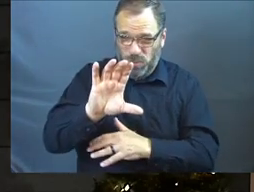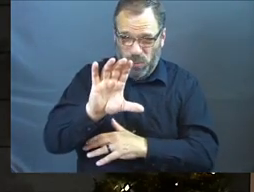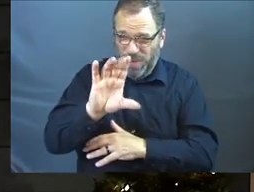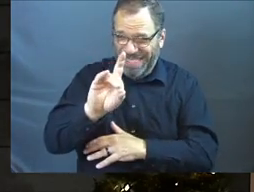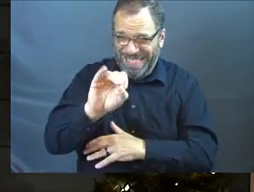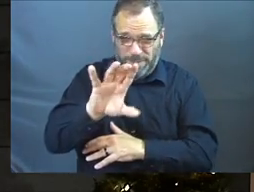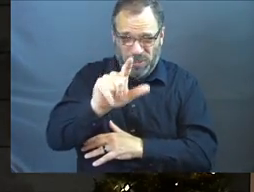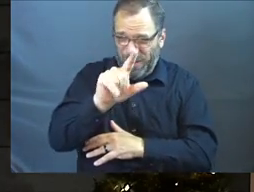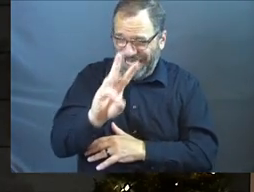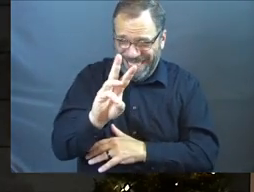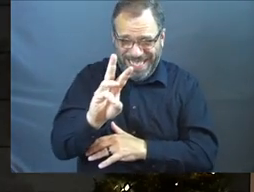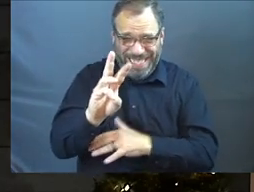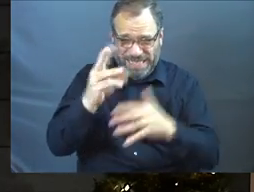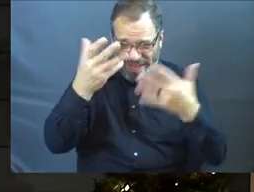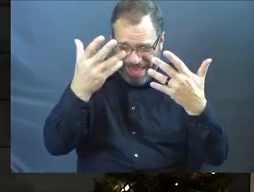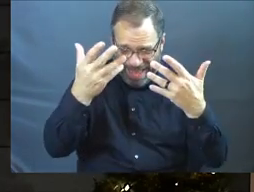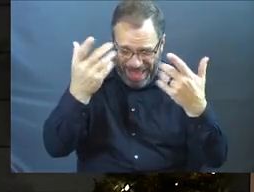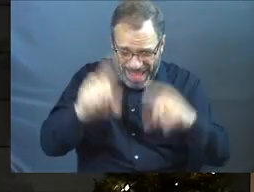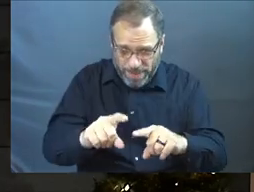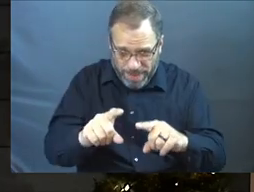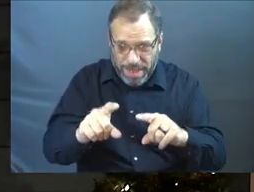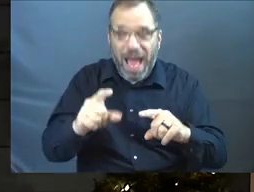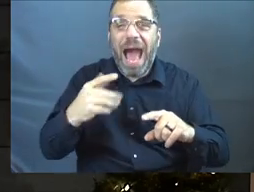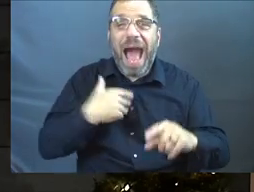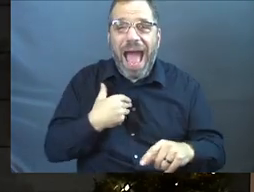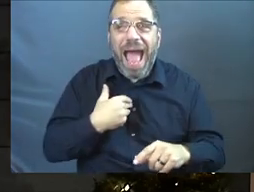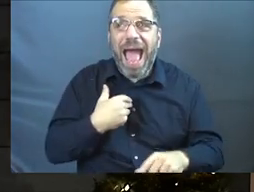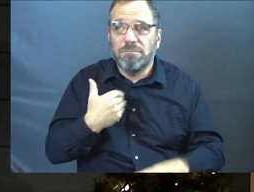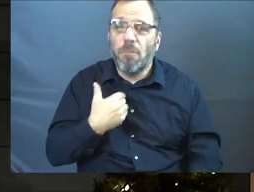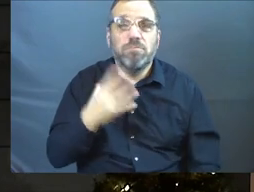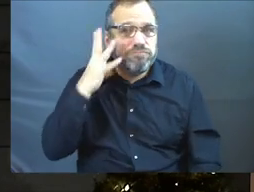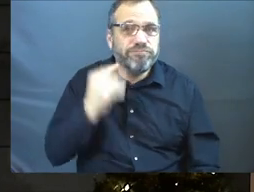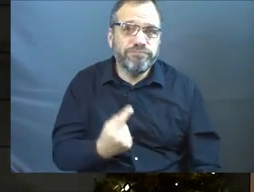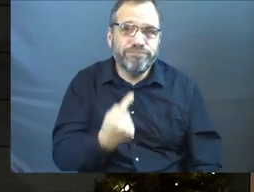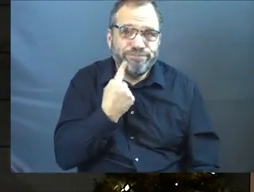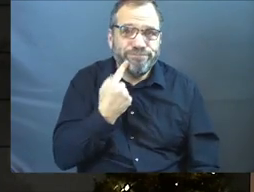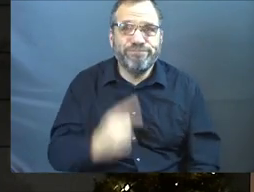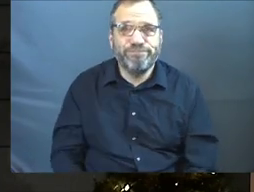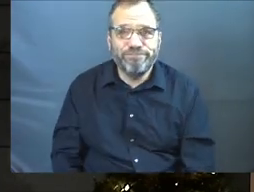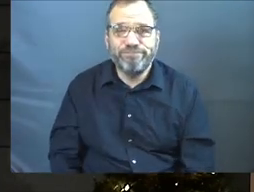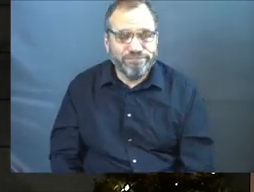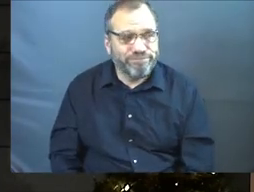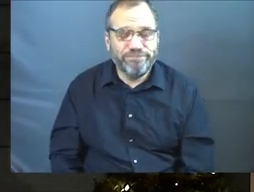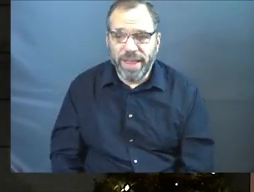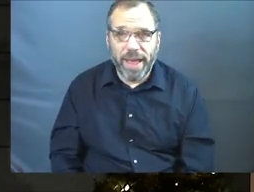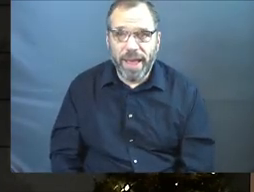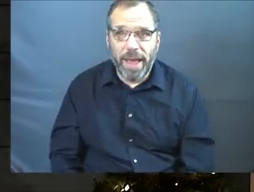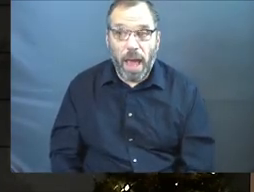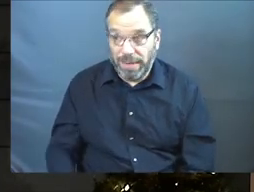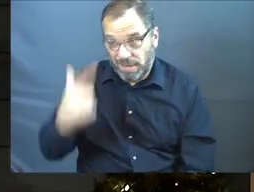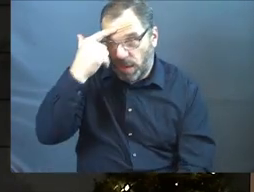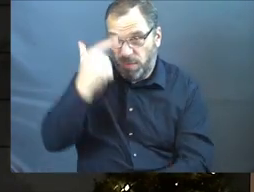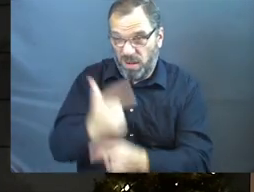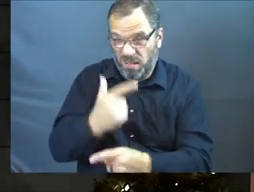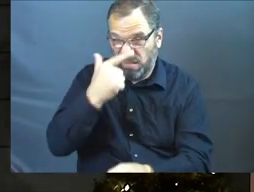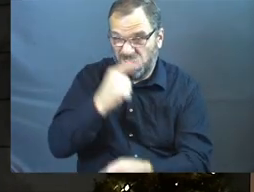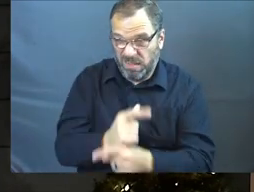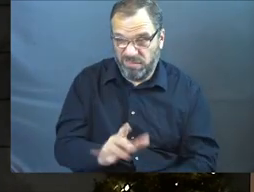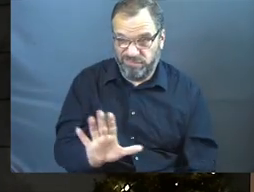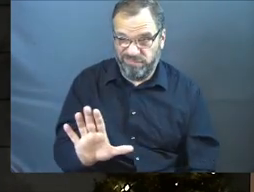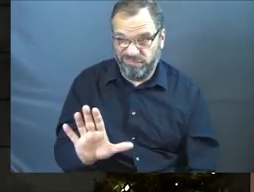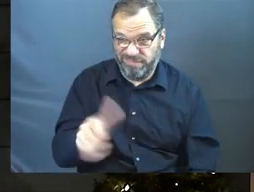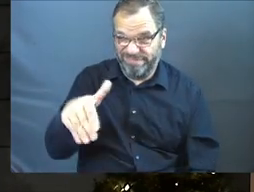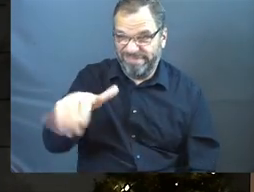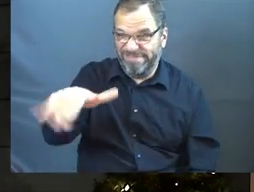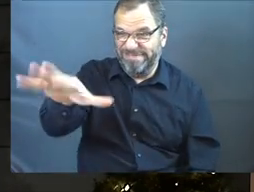At the end of that season with my family and them all being together, I did have some disappointment. Not because I don't like my siblings, not because I was just ready for them